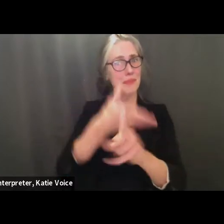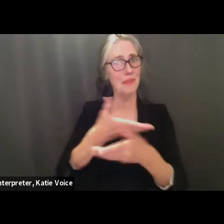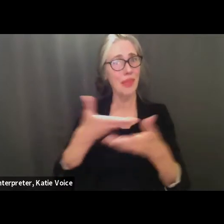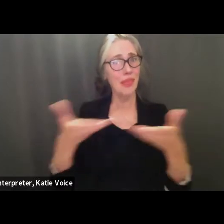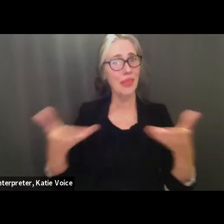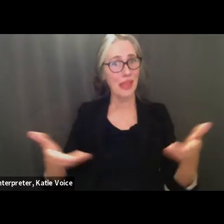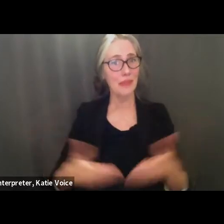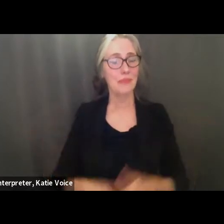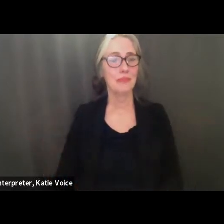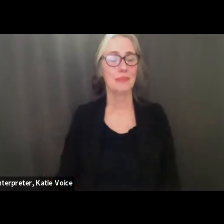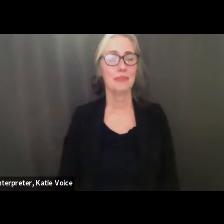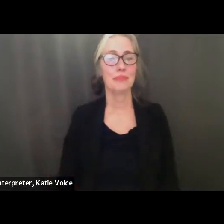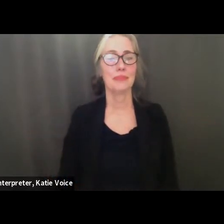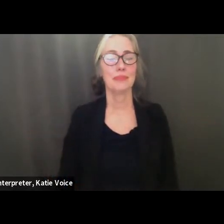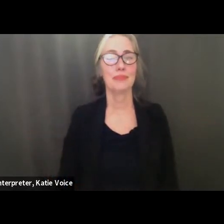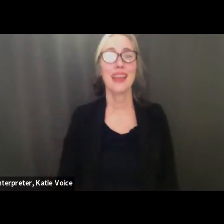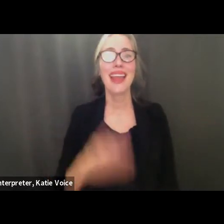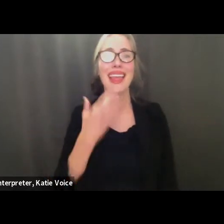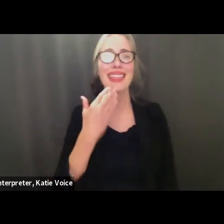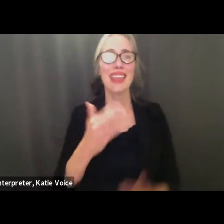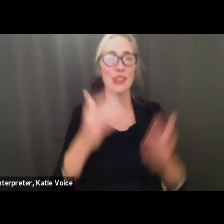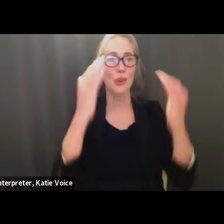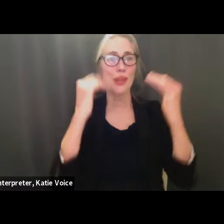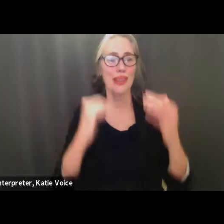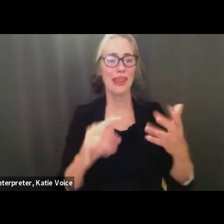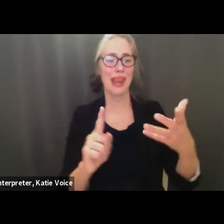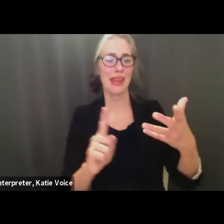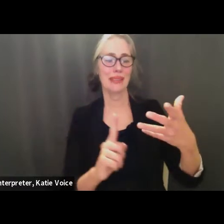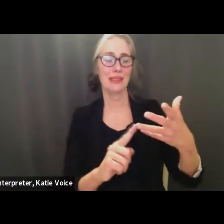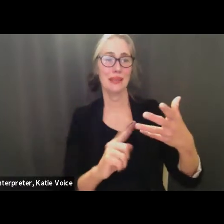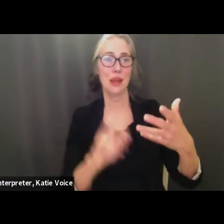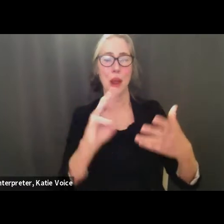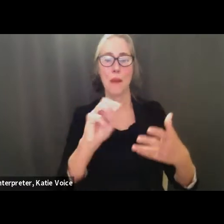Thank you. Our next speaker is Marina Zarate.